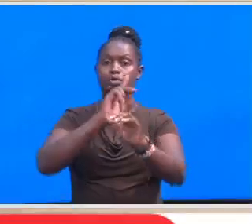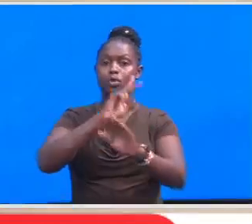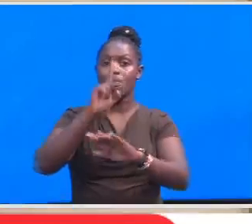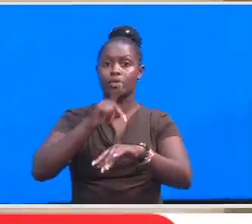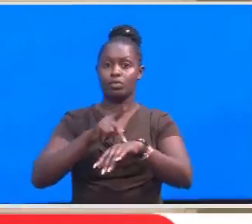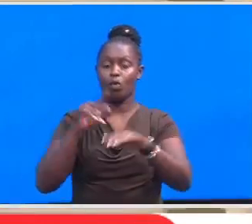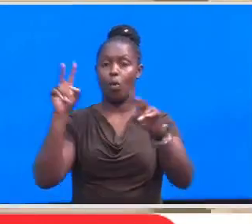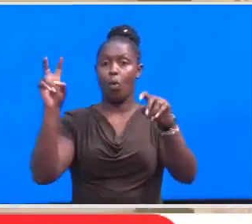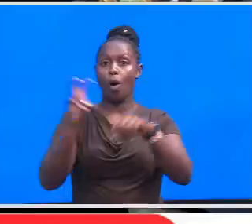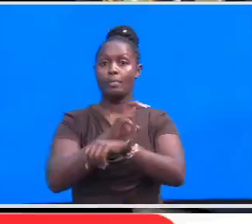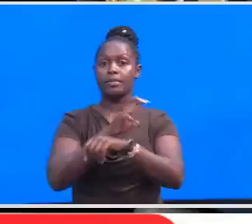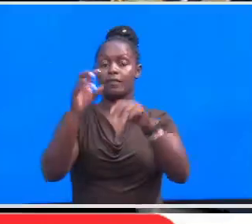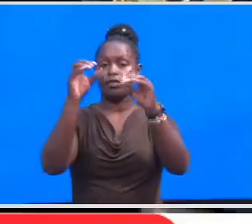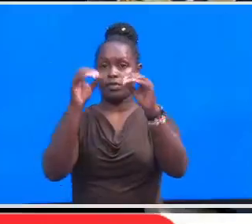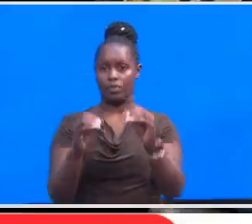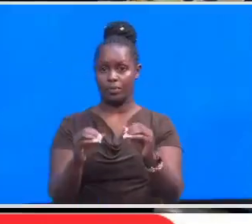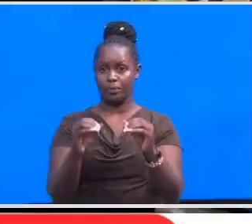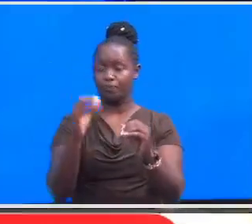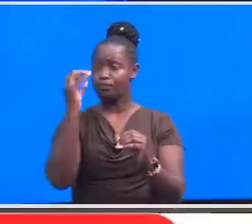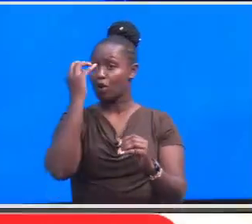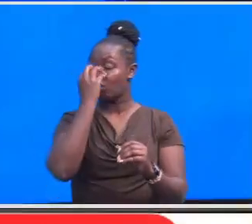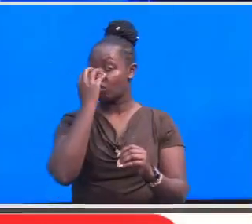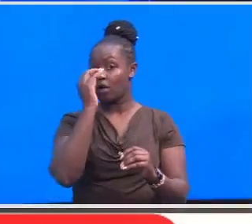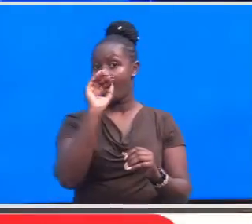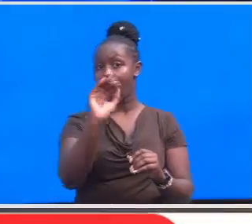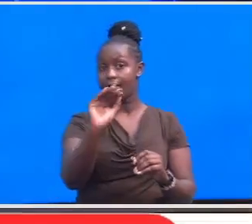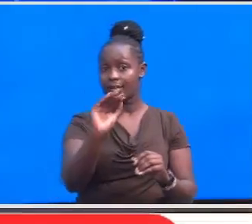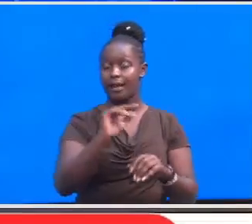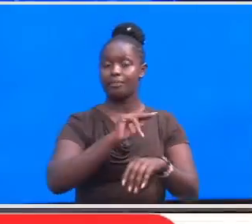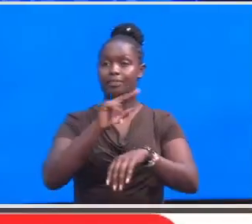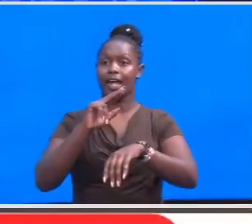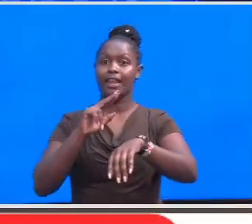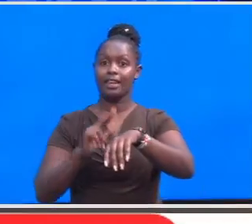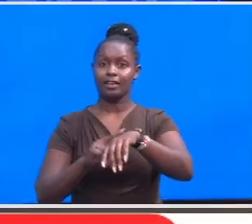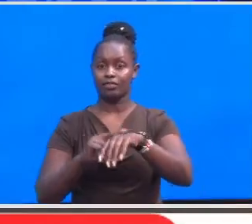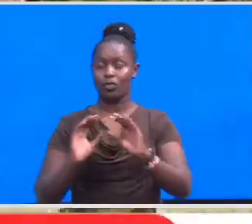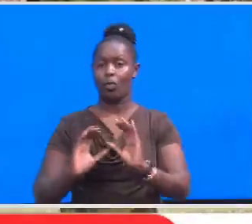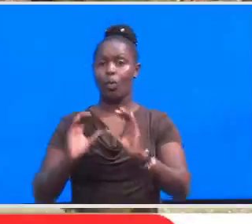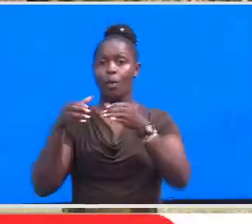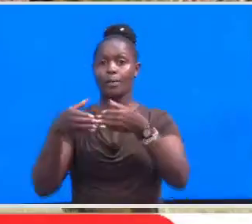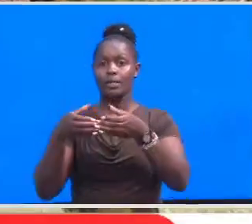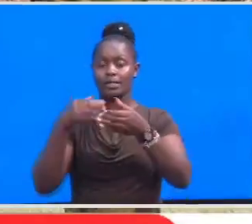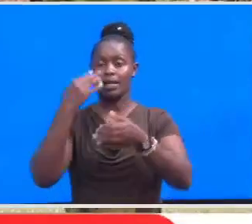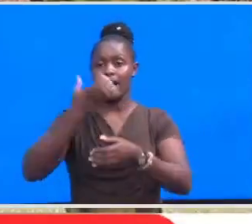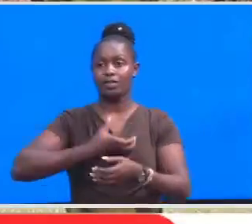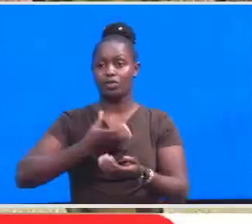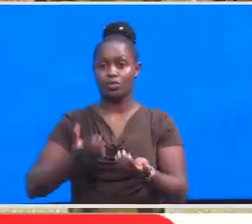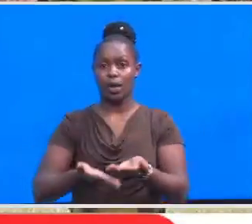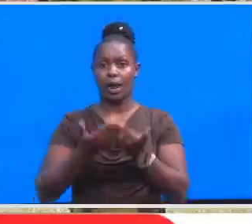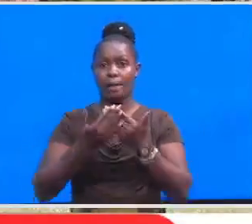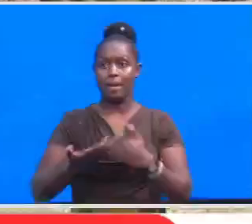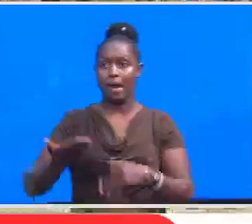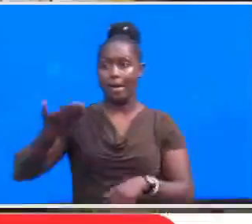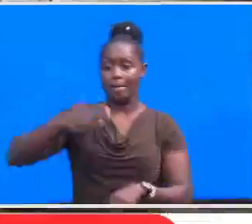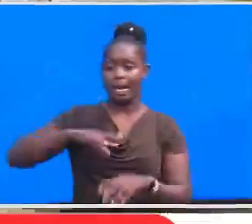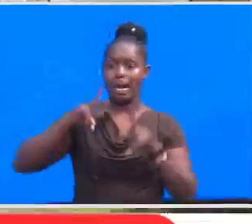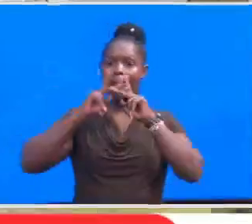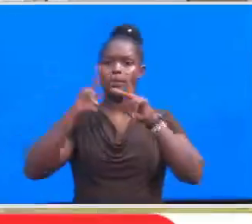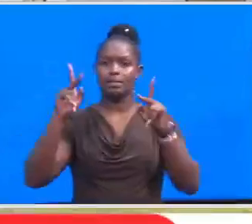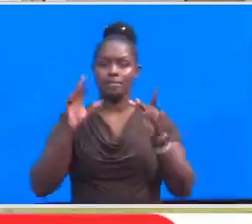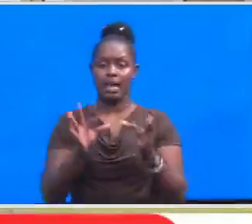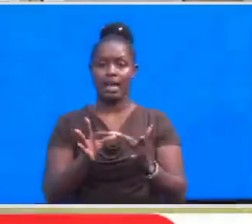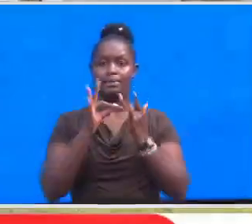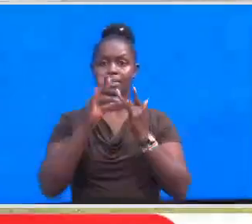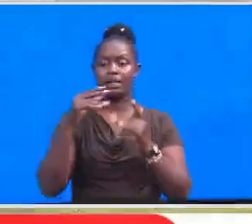observed. President Ruto urged the United Nations Security Council to help restore peace in the affected countries, especially